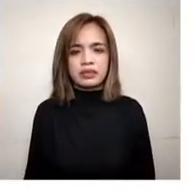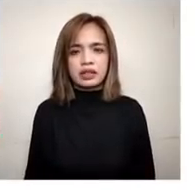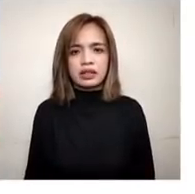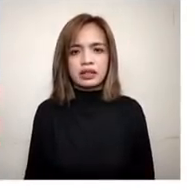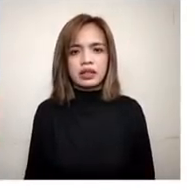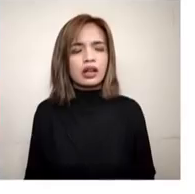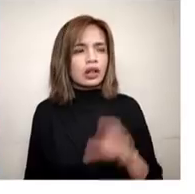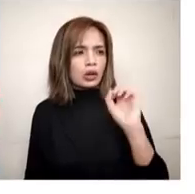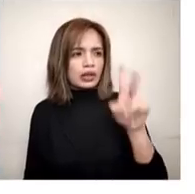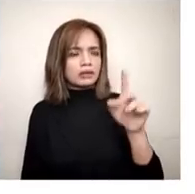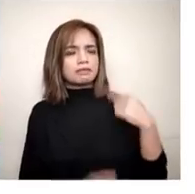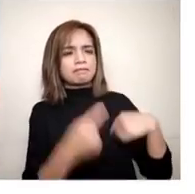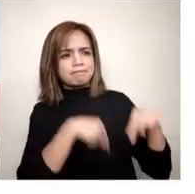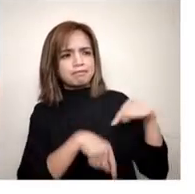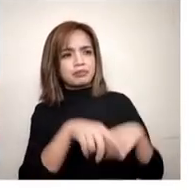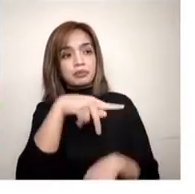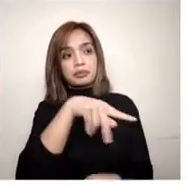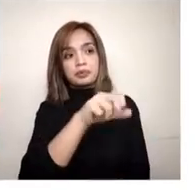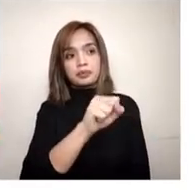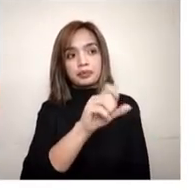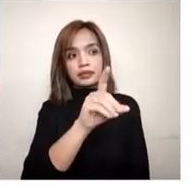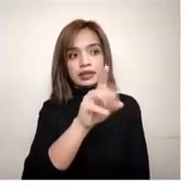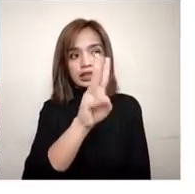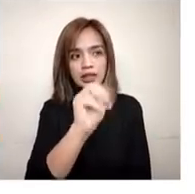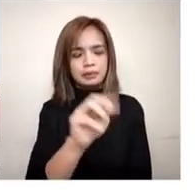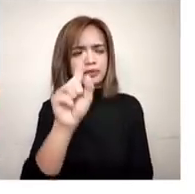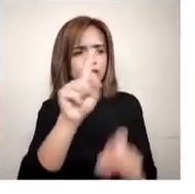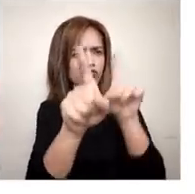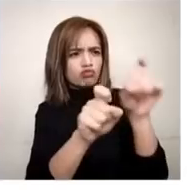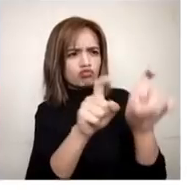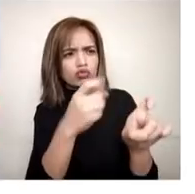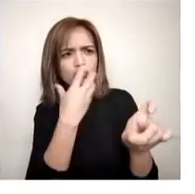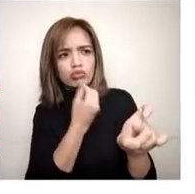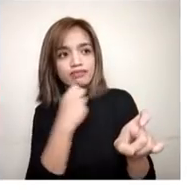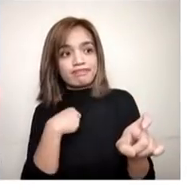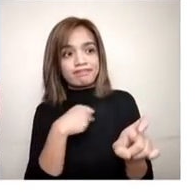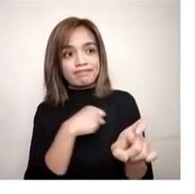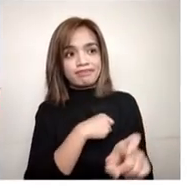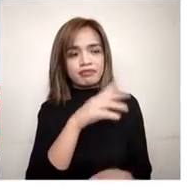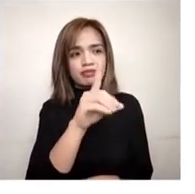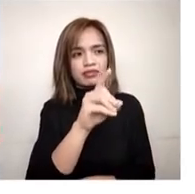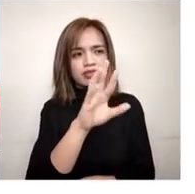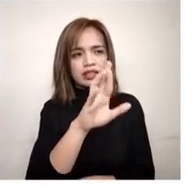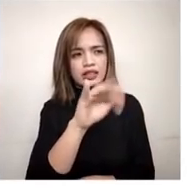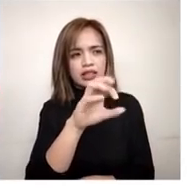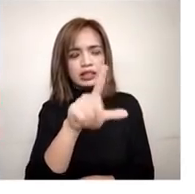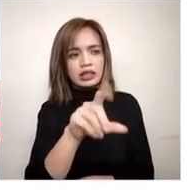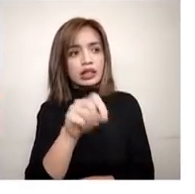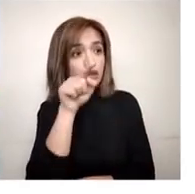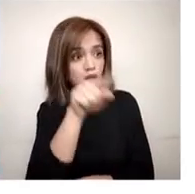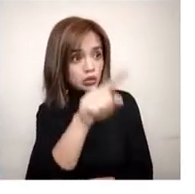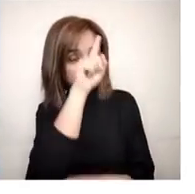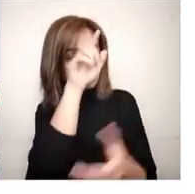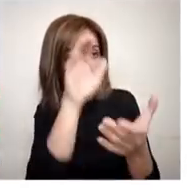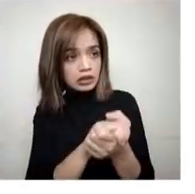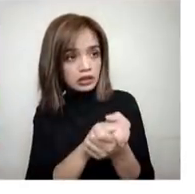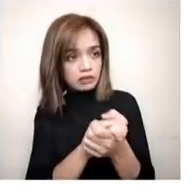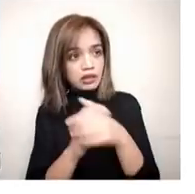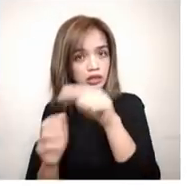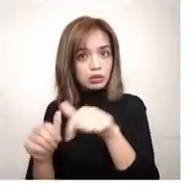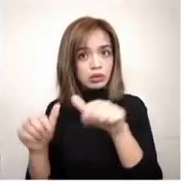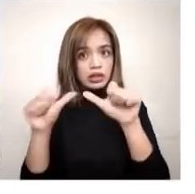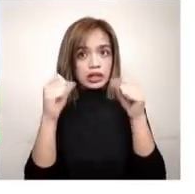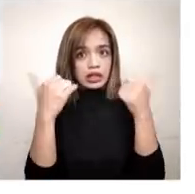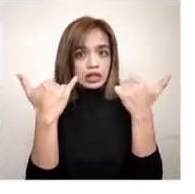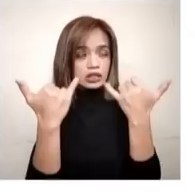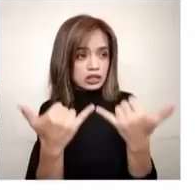Going back to the PSDBM and again the line of questioning of Senator Franklin Drilon, do you believe that this kind of an agency and office